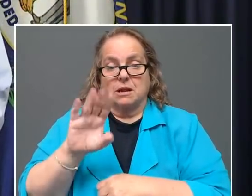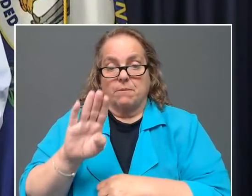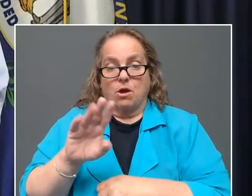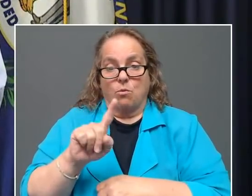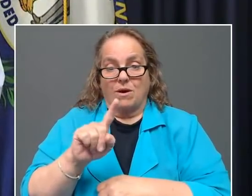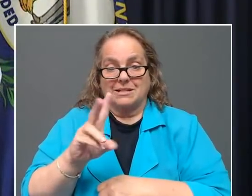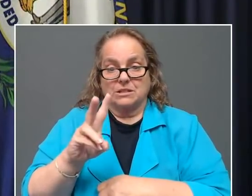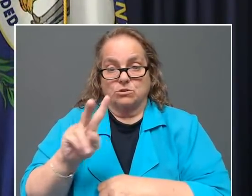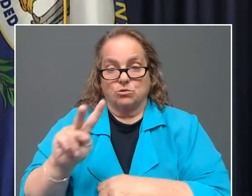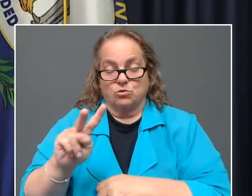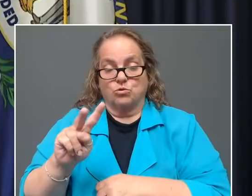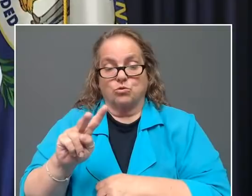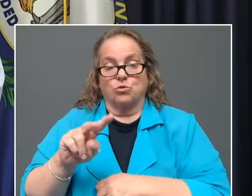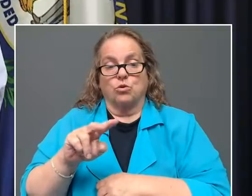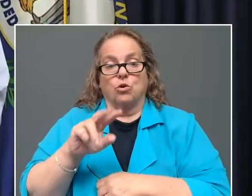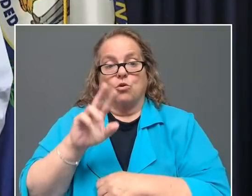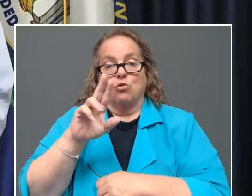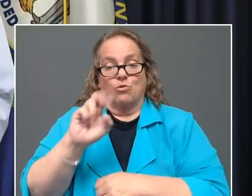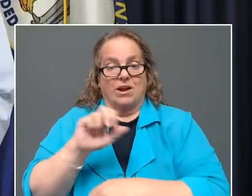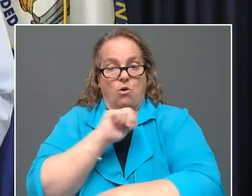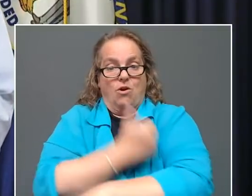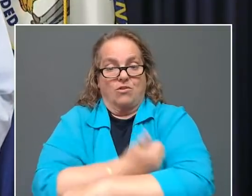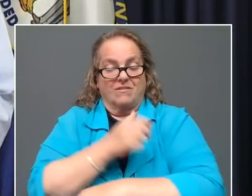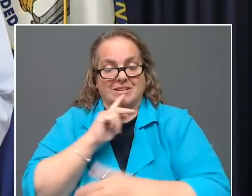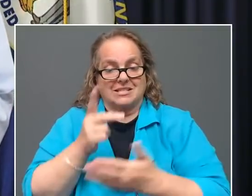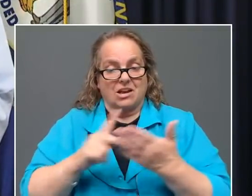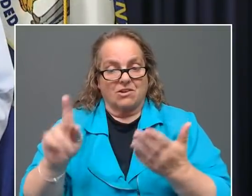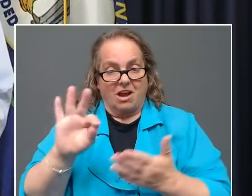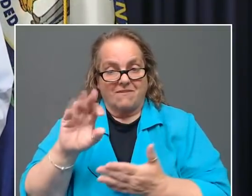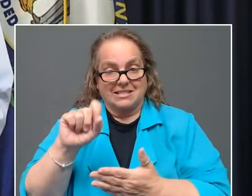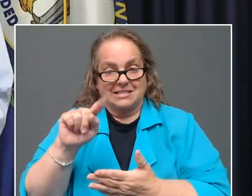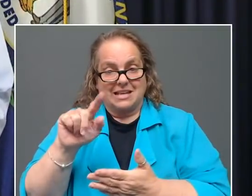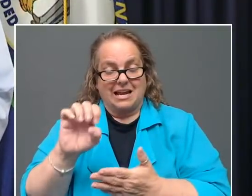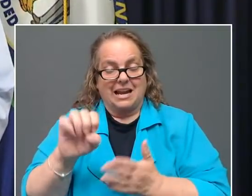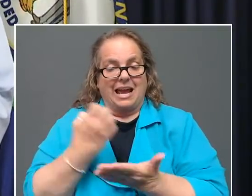State, Office of Claims and Economic Development Cabinet. Senate Bill